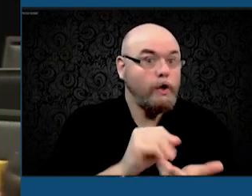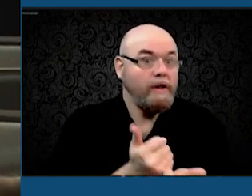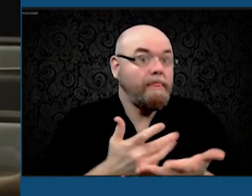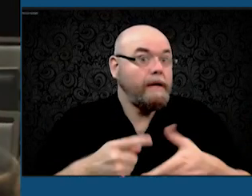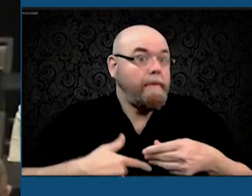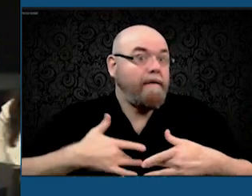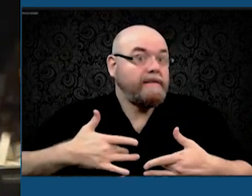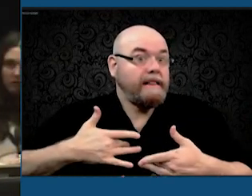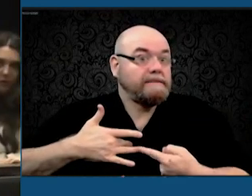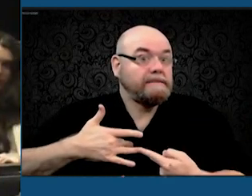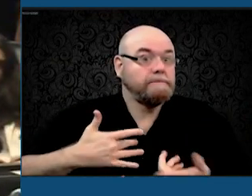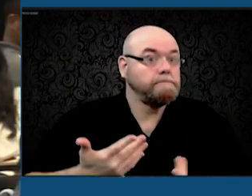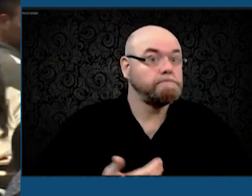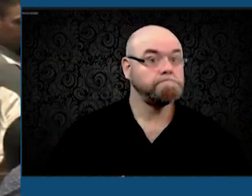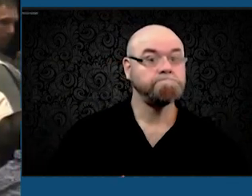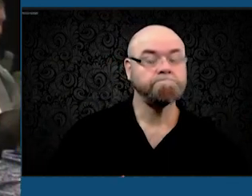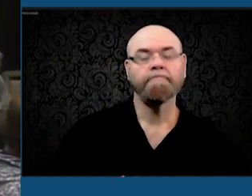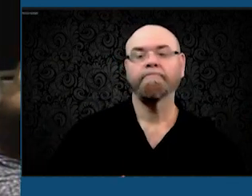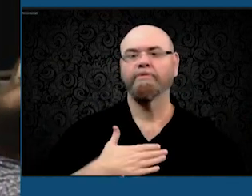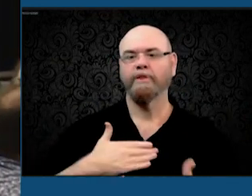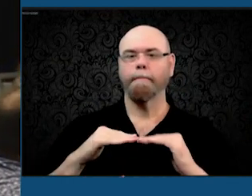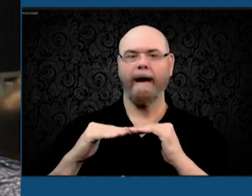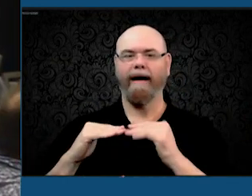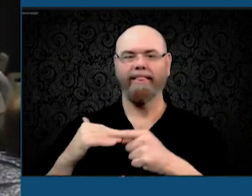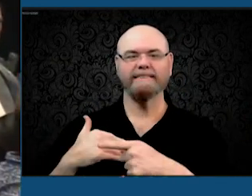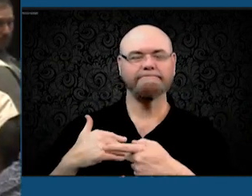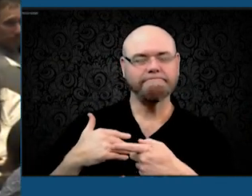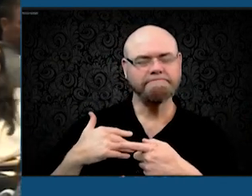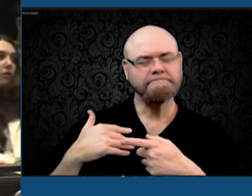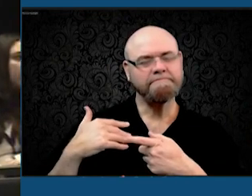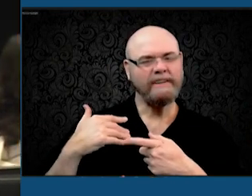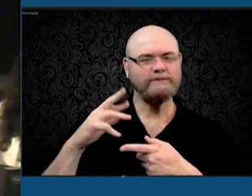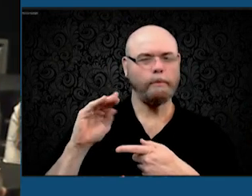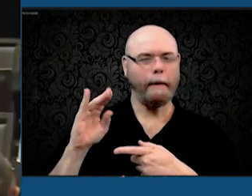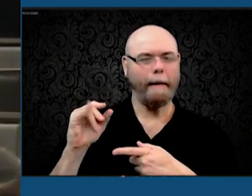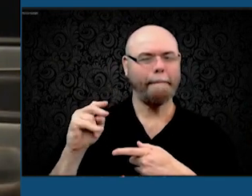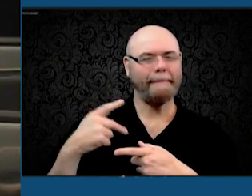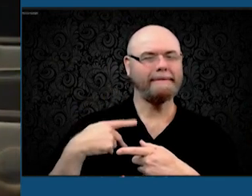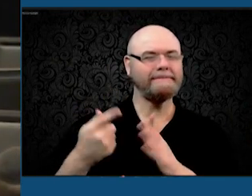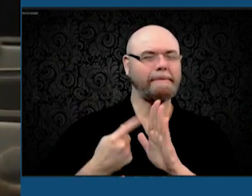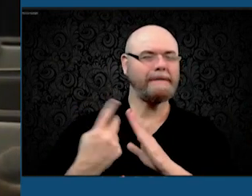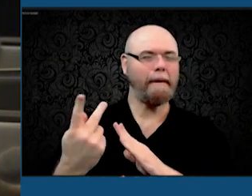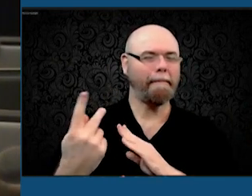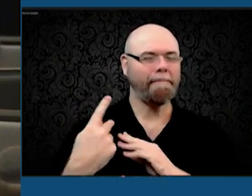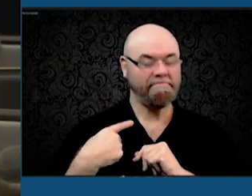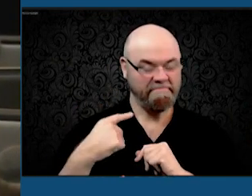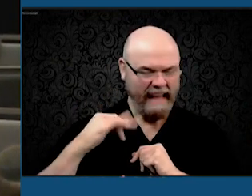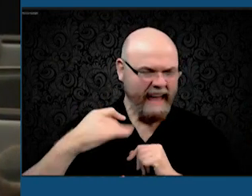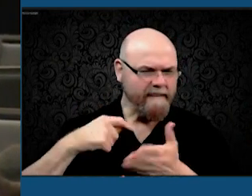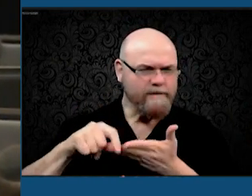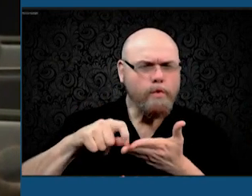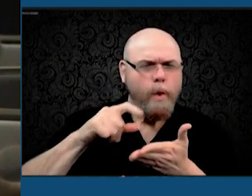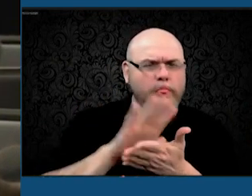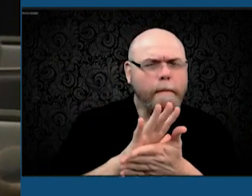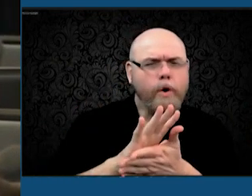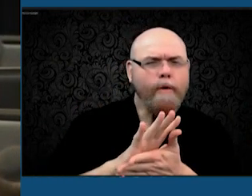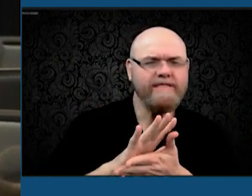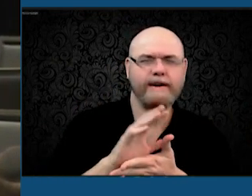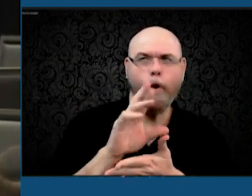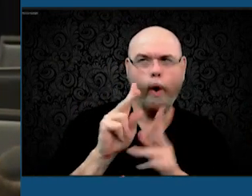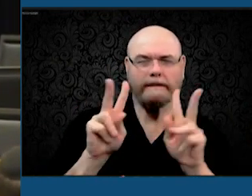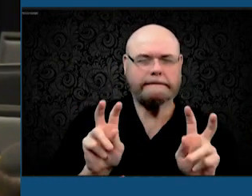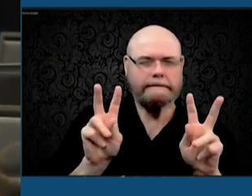My colleague Robin, who is sitting in front, she and I do this exercise once in a while. We're like, if you were to write the movie or title the movie of